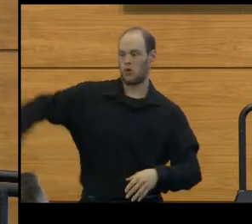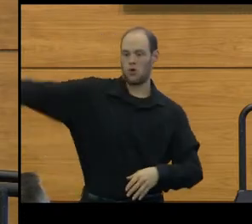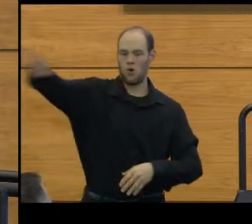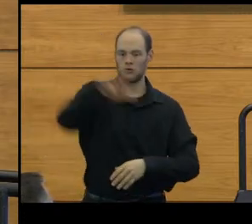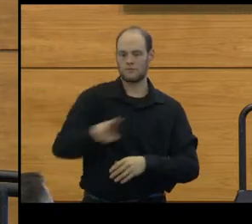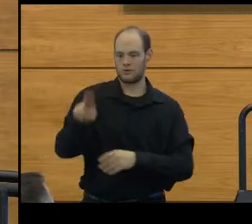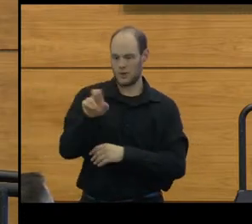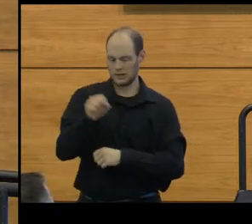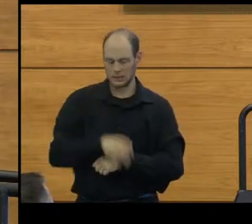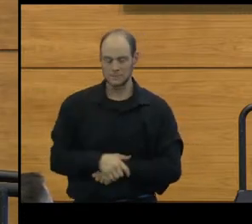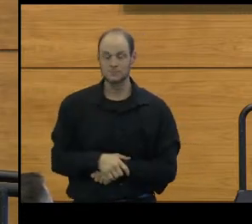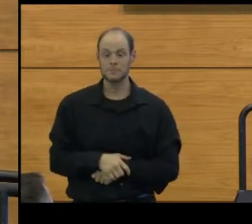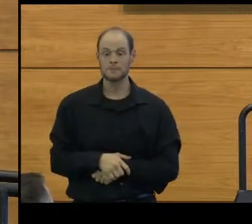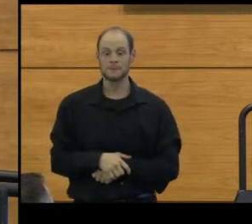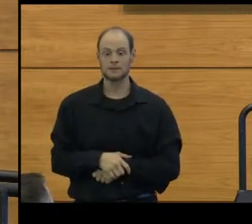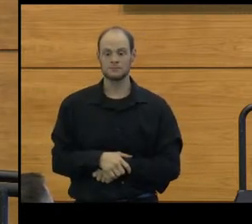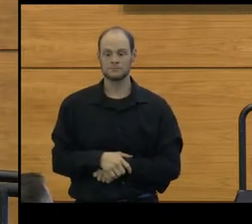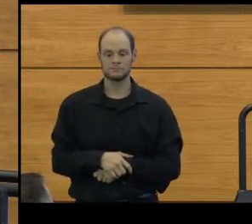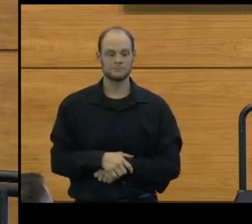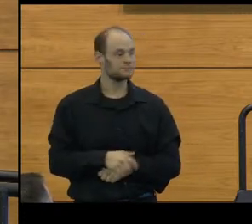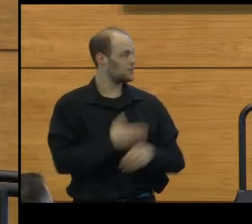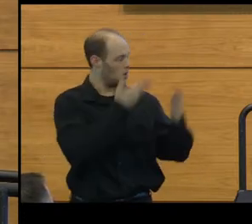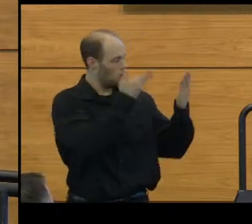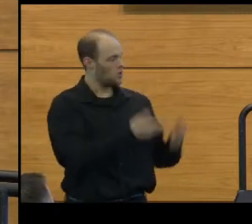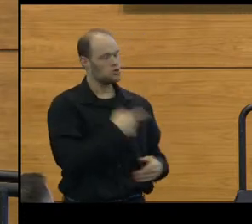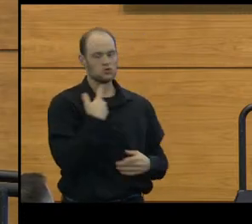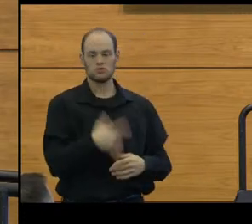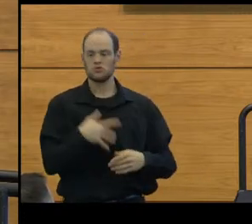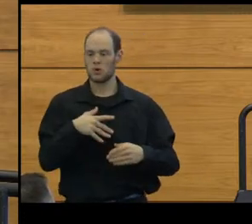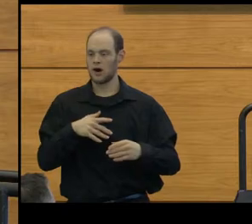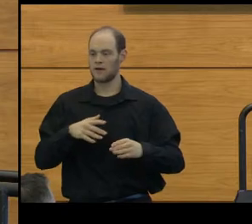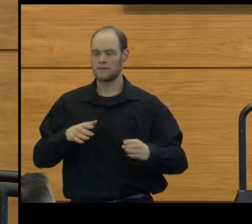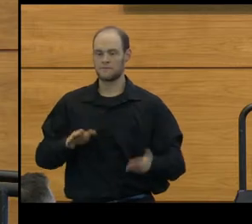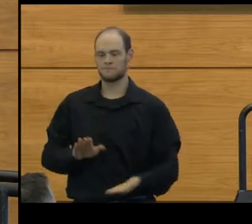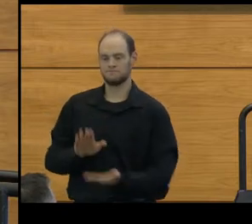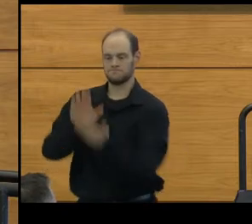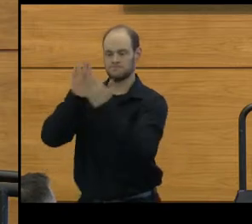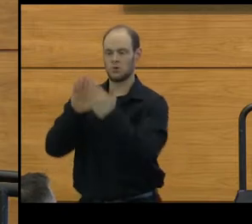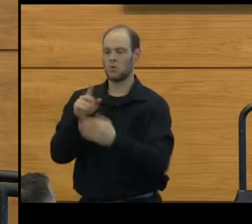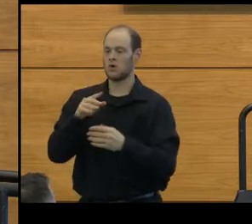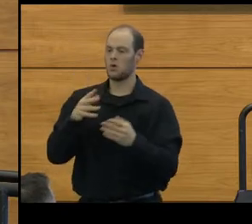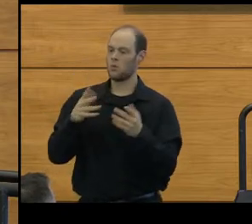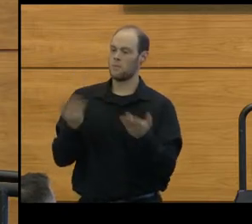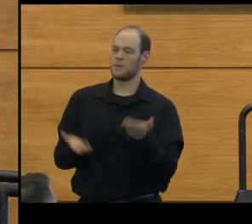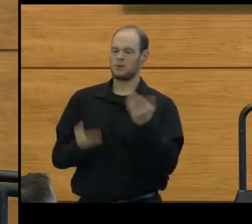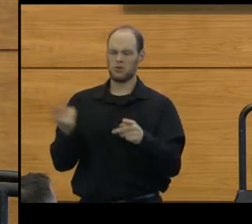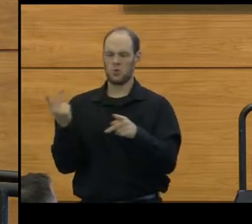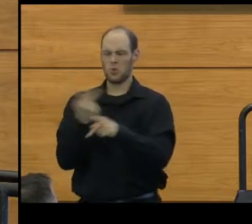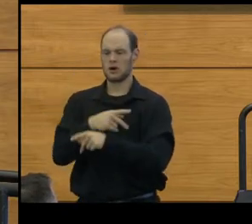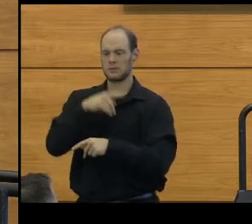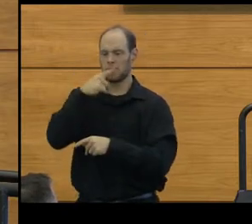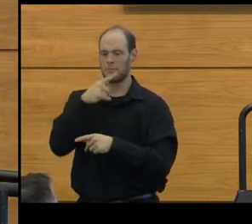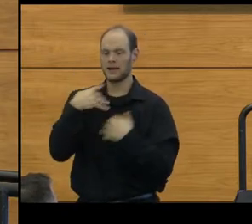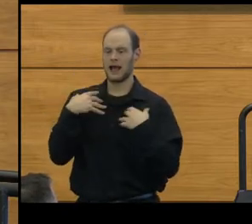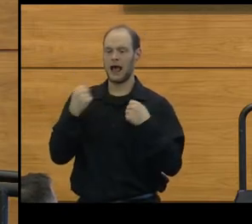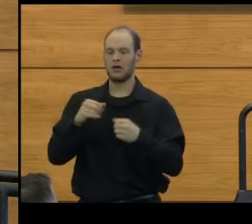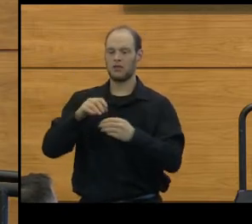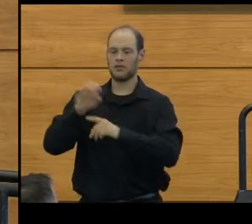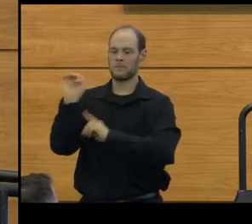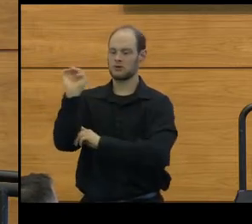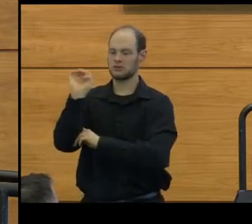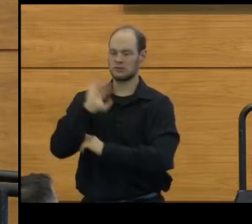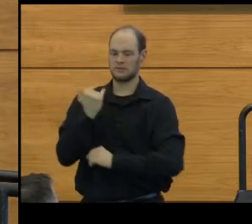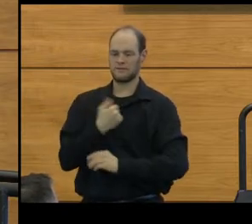nationwide. Professor Heinze, you are addressing one of the greatest public health emergencies of our